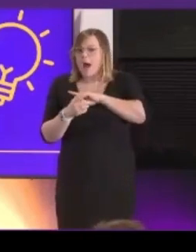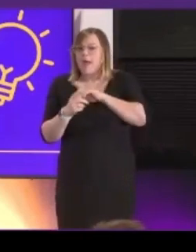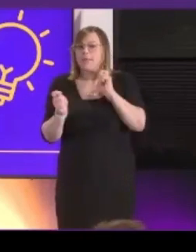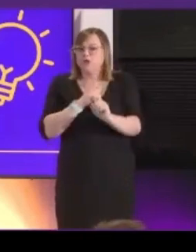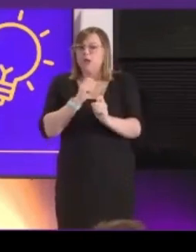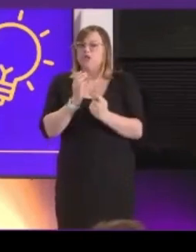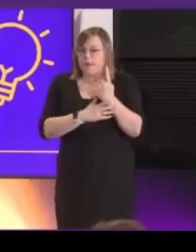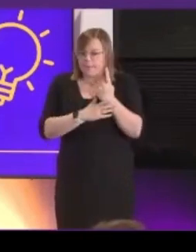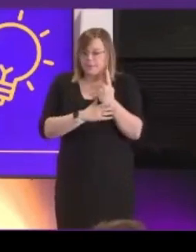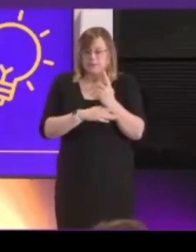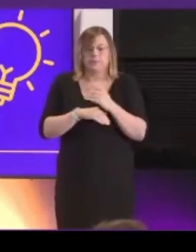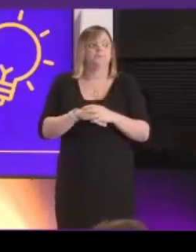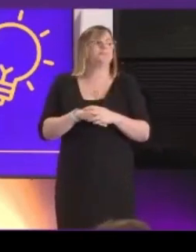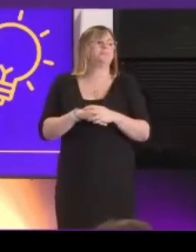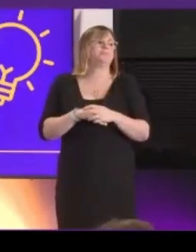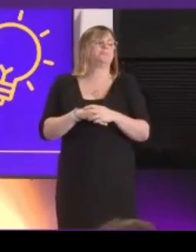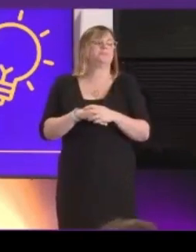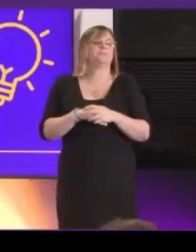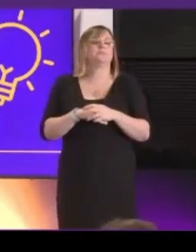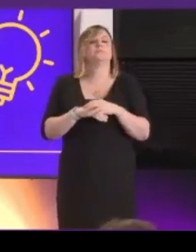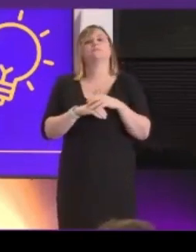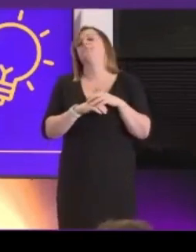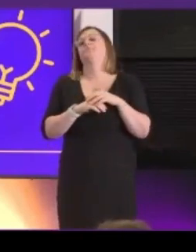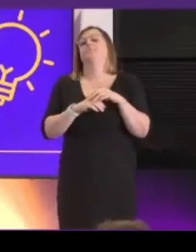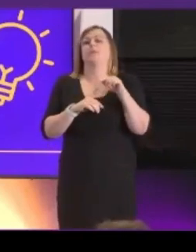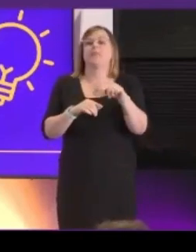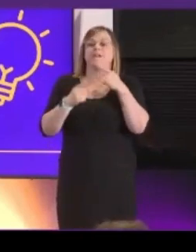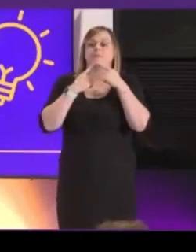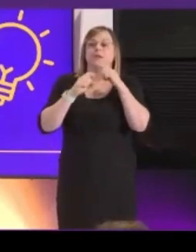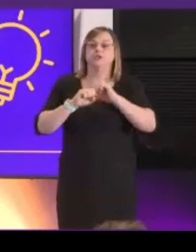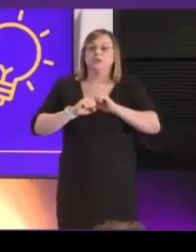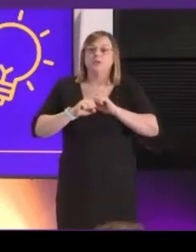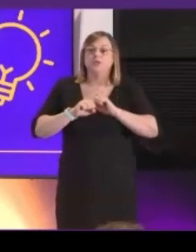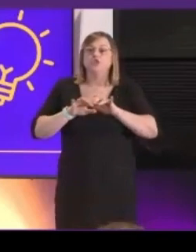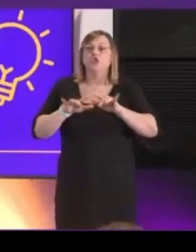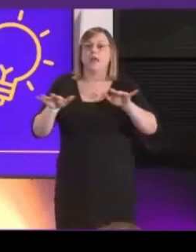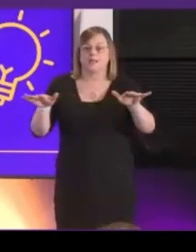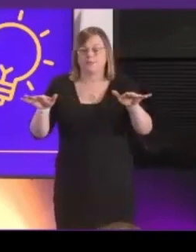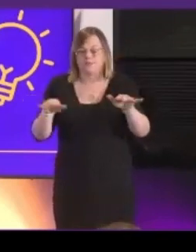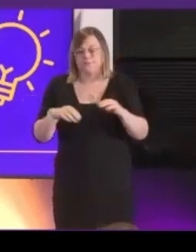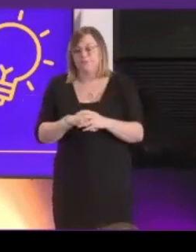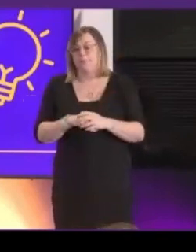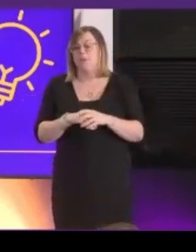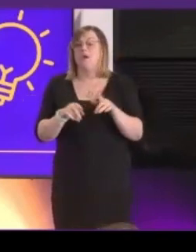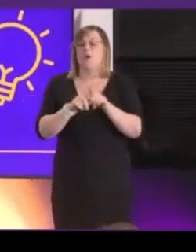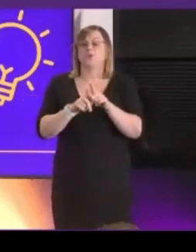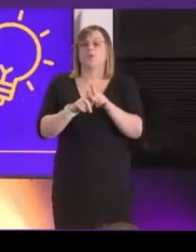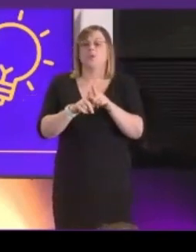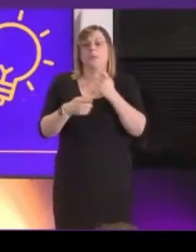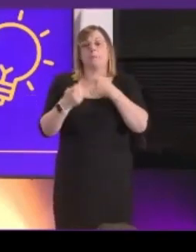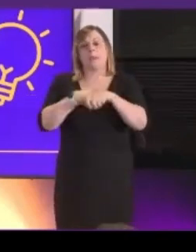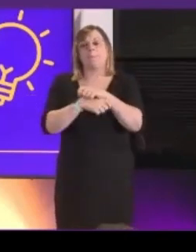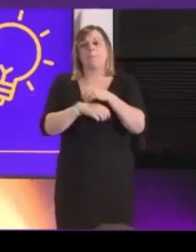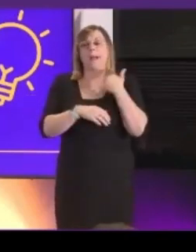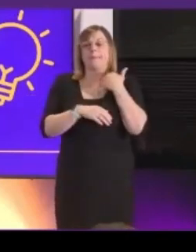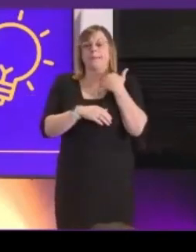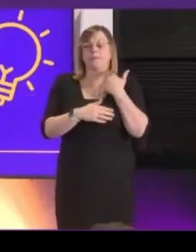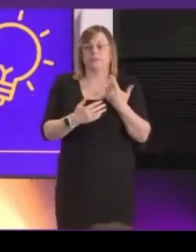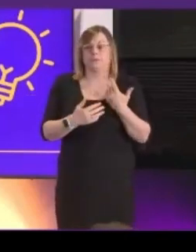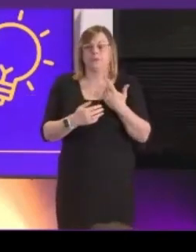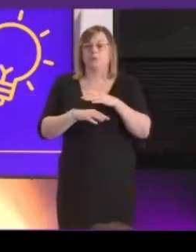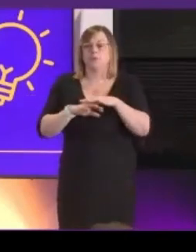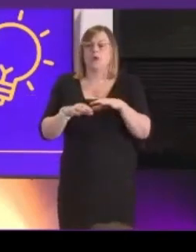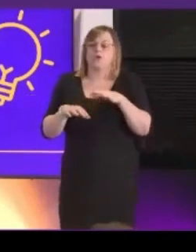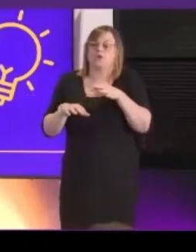change happens and is shared, and people actually plug into it. And also that it becomes a habit, right? So we're not just going to make